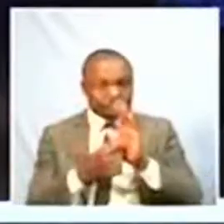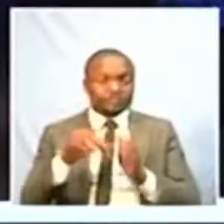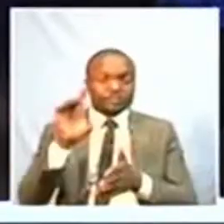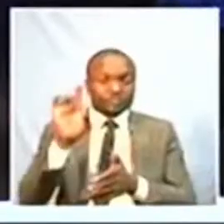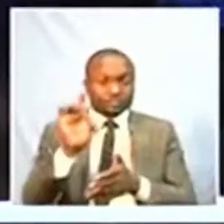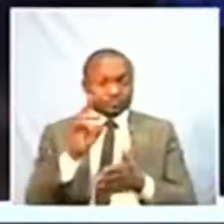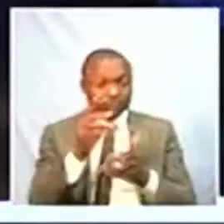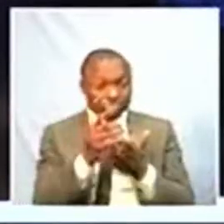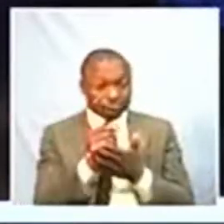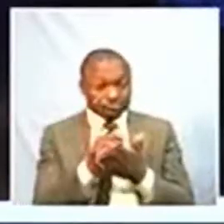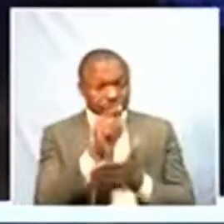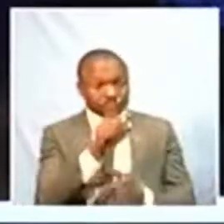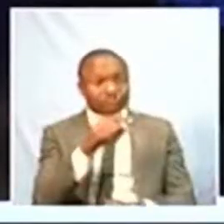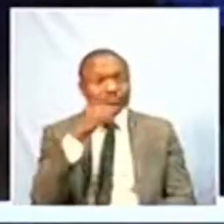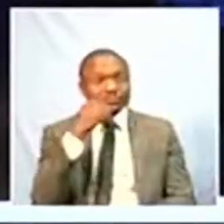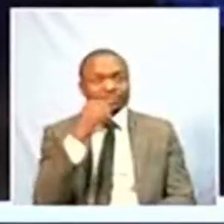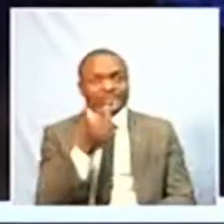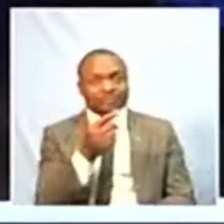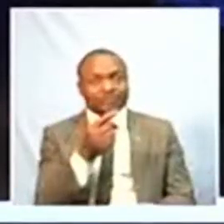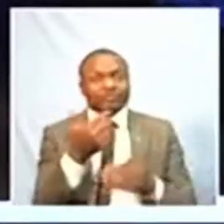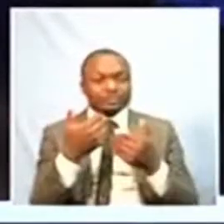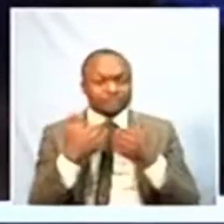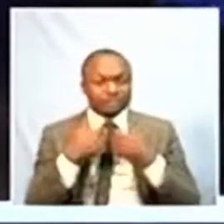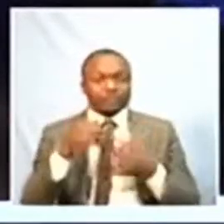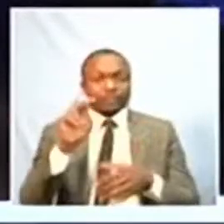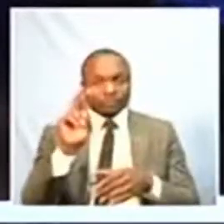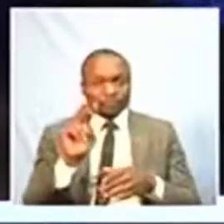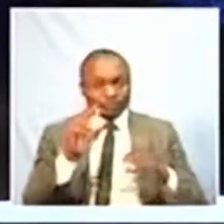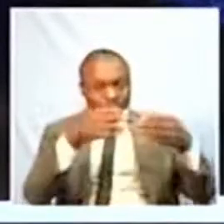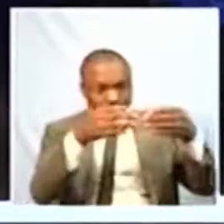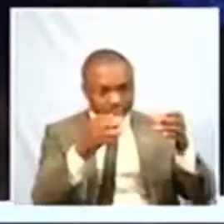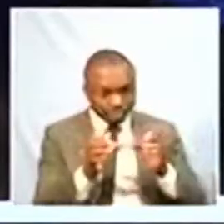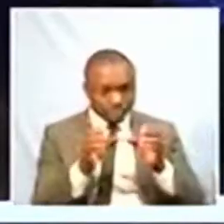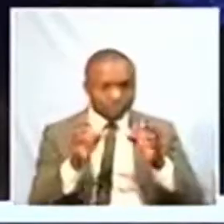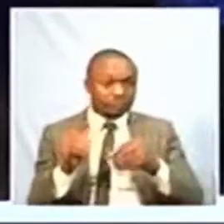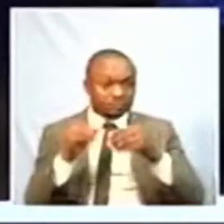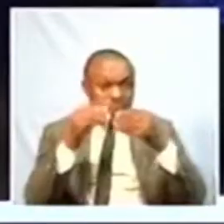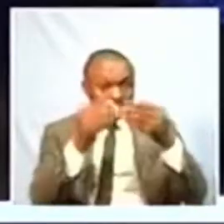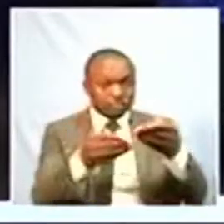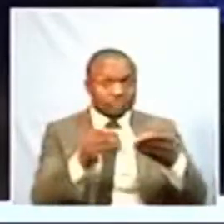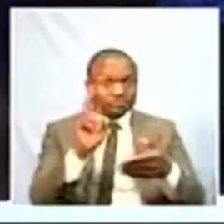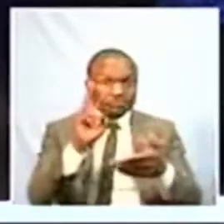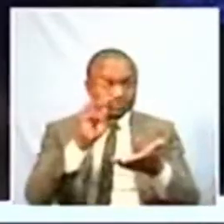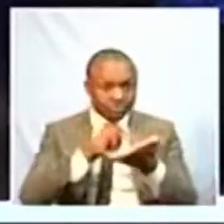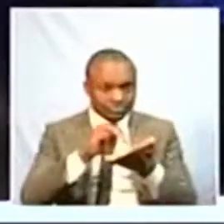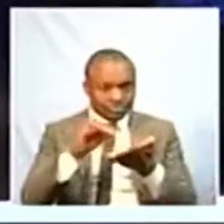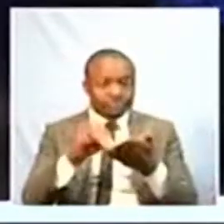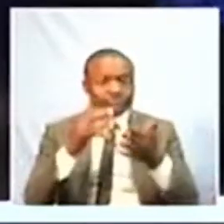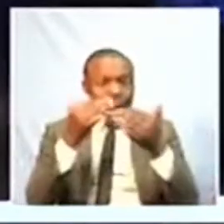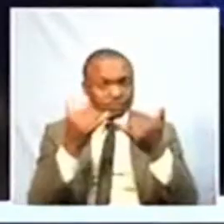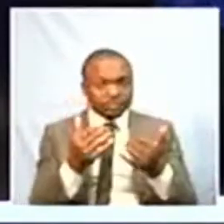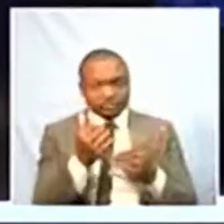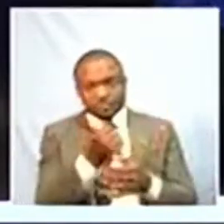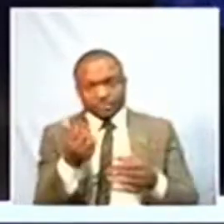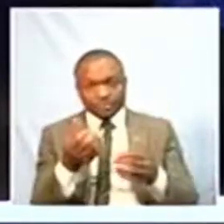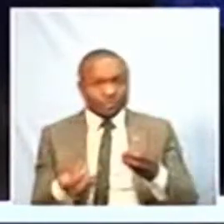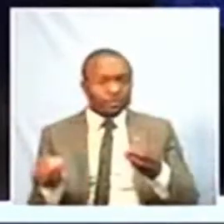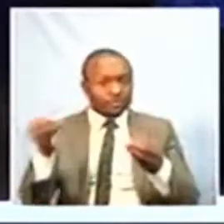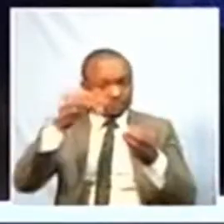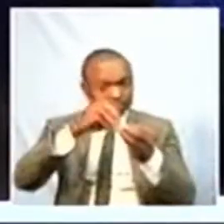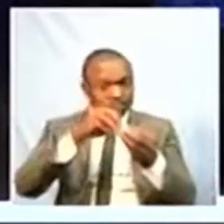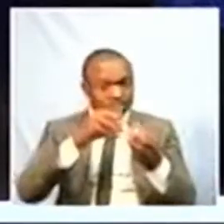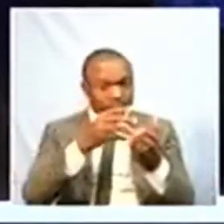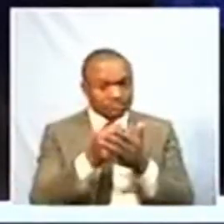have stated, and you have the two constituencies which have given you the 2 million as at now, any additional money, those